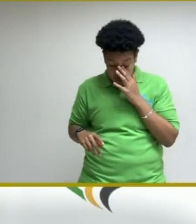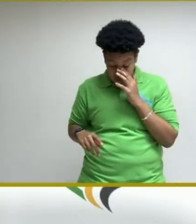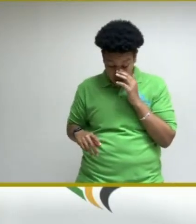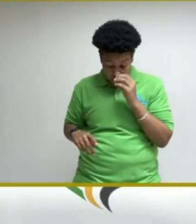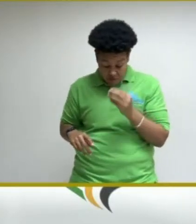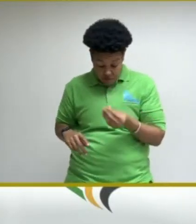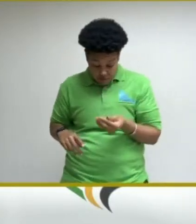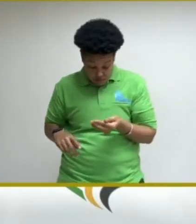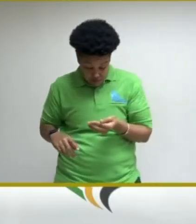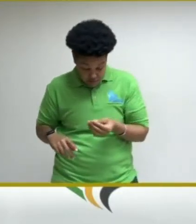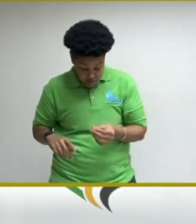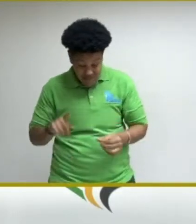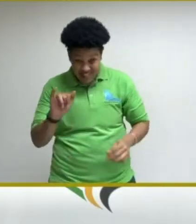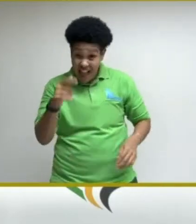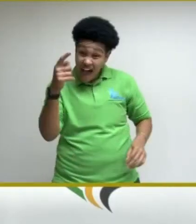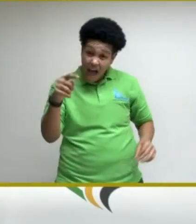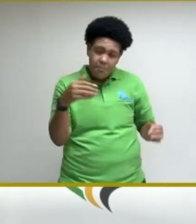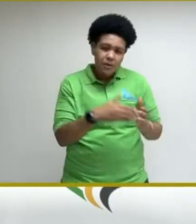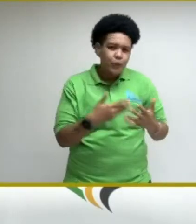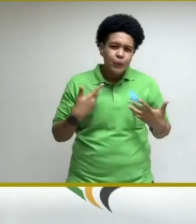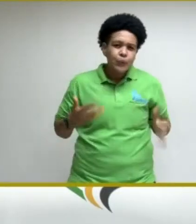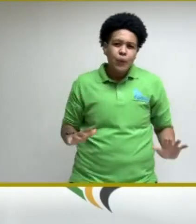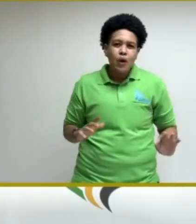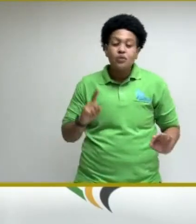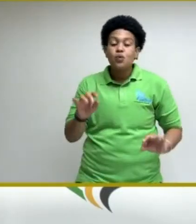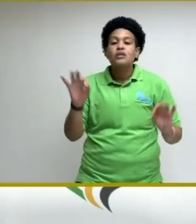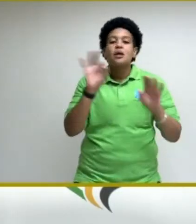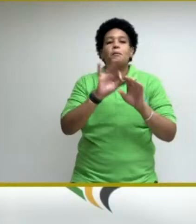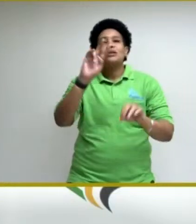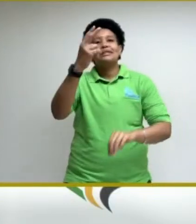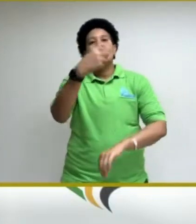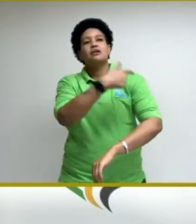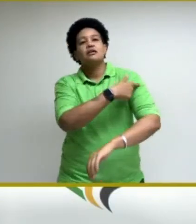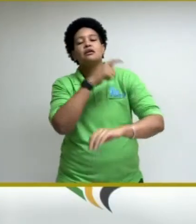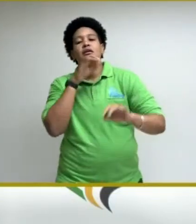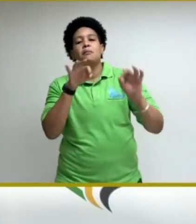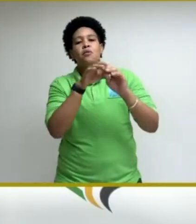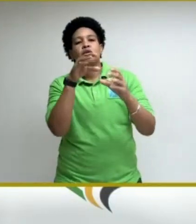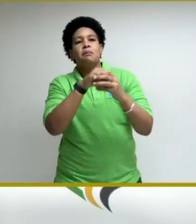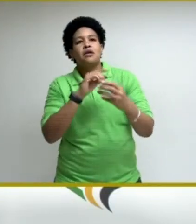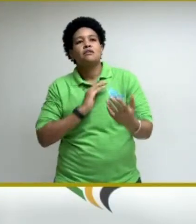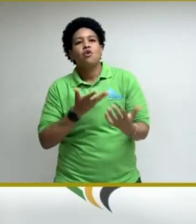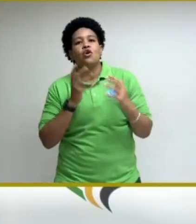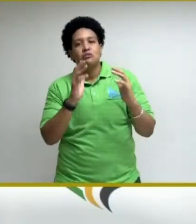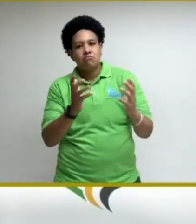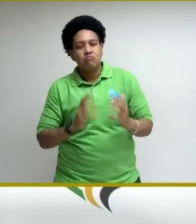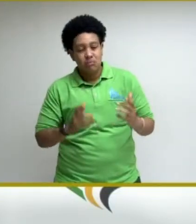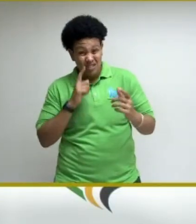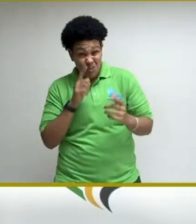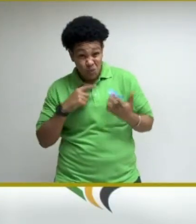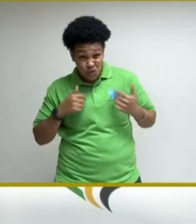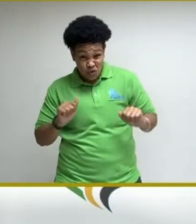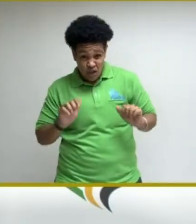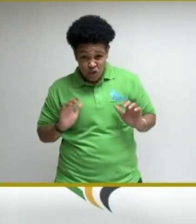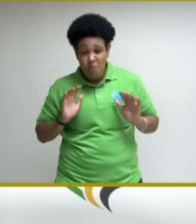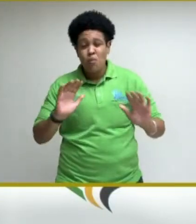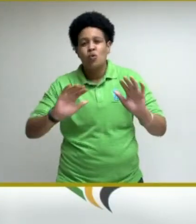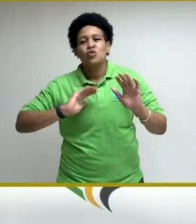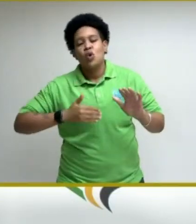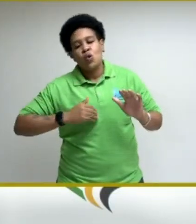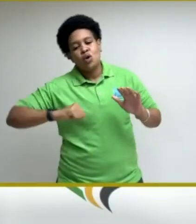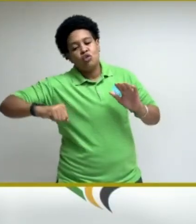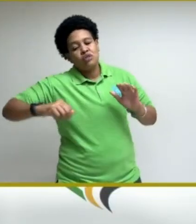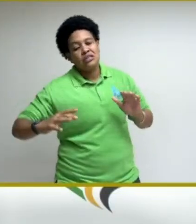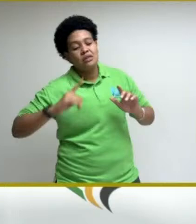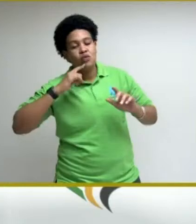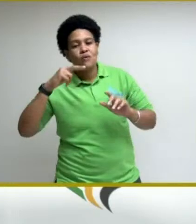dose becomes a critical part of our narrative as we seek to bolster our resistance to